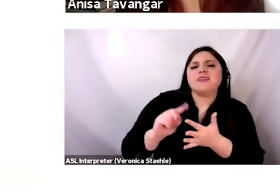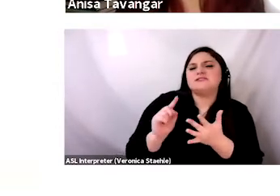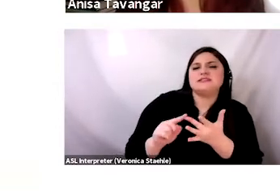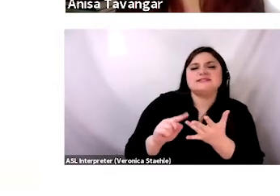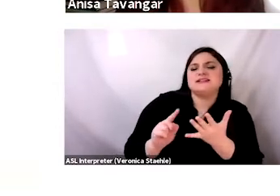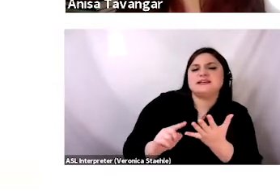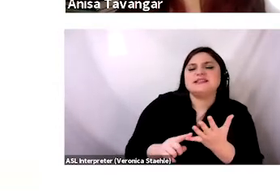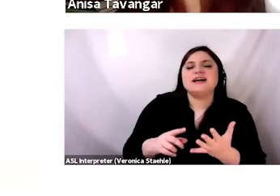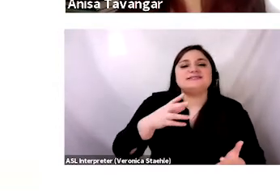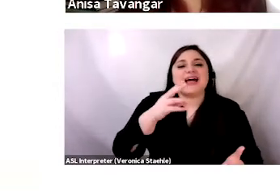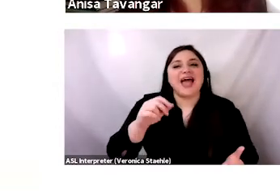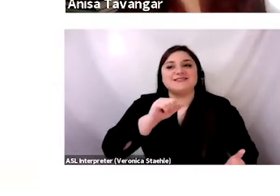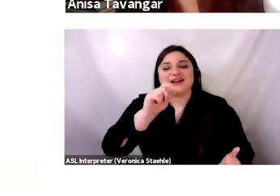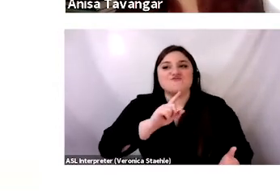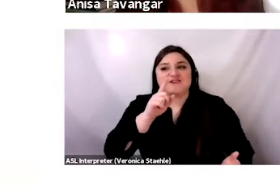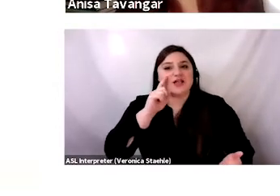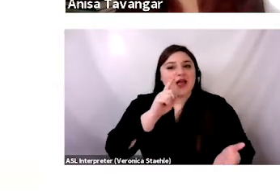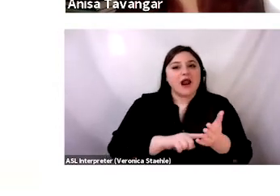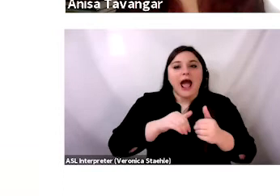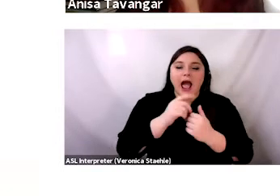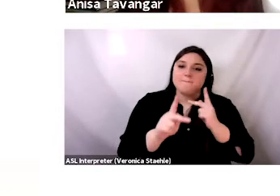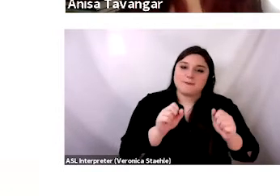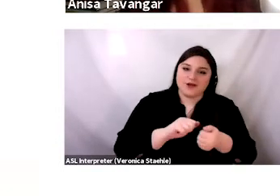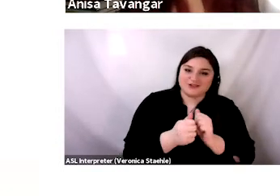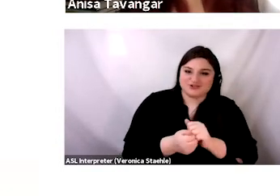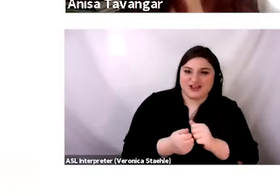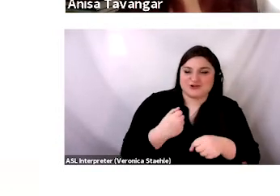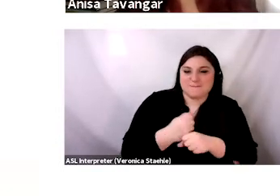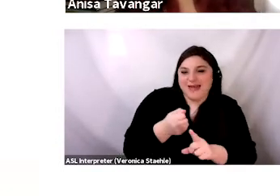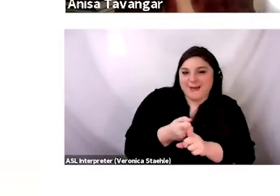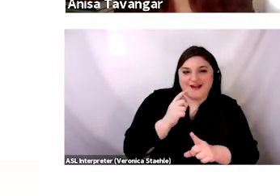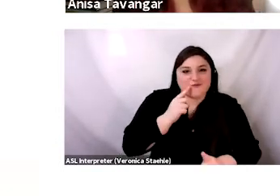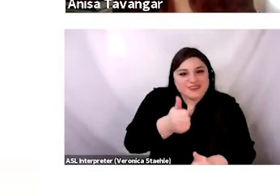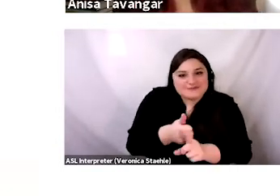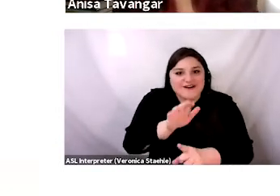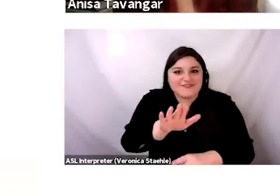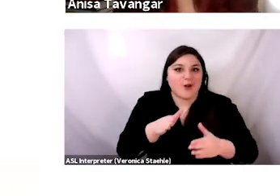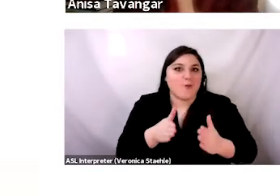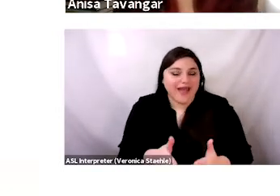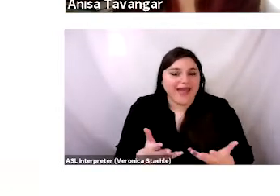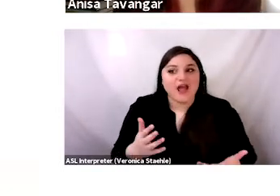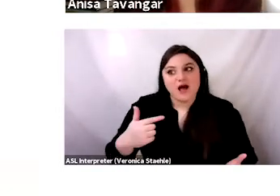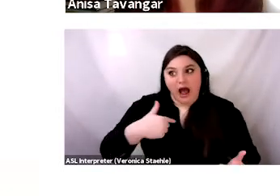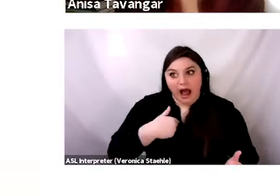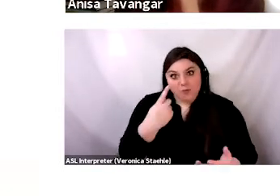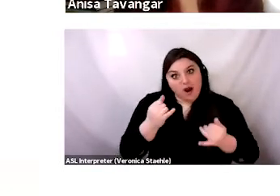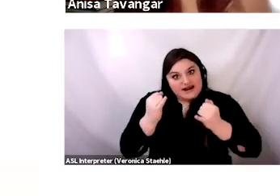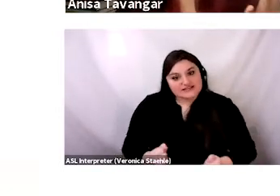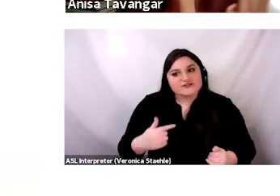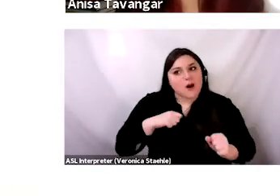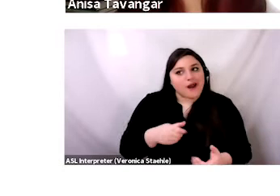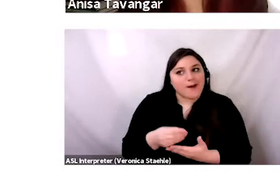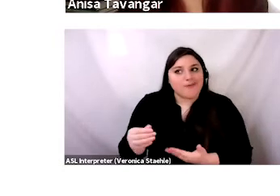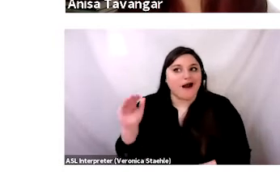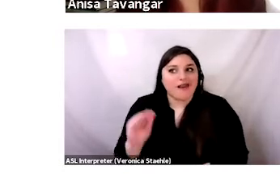the ways that people are making a difference in their own lives, in their own contexts. So things like, purchasing less, or this is